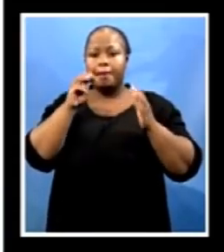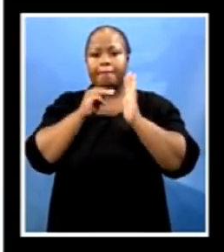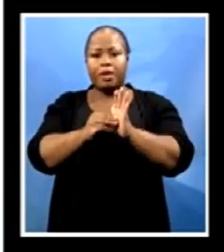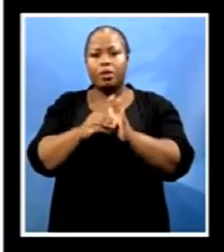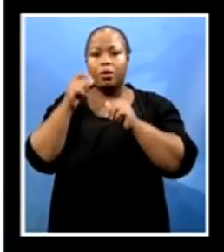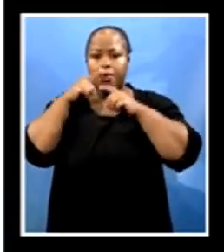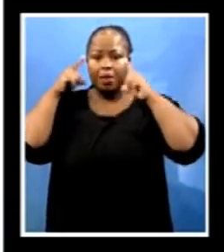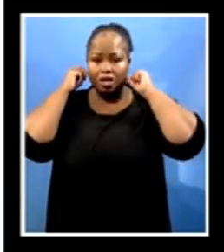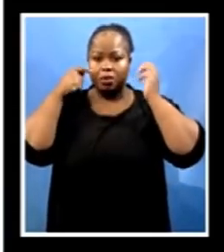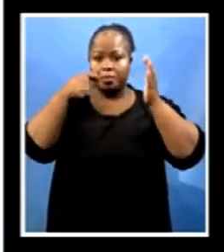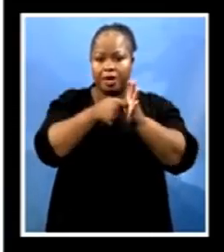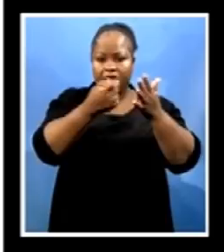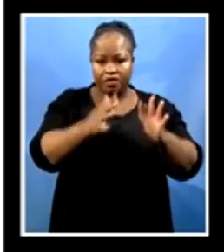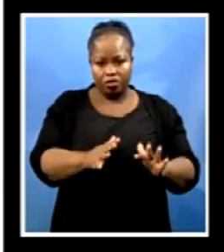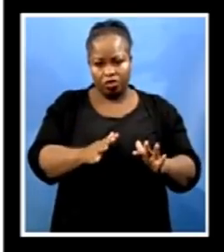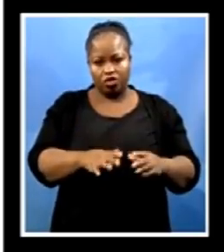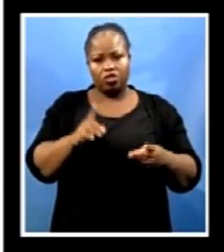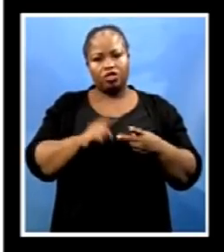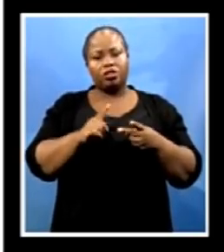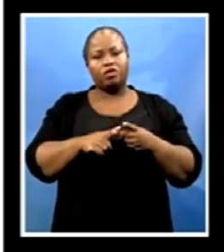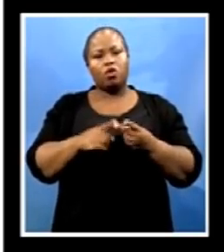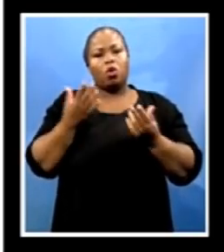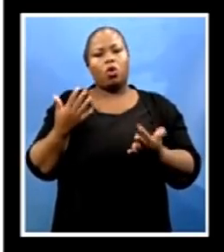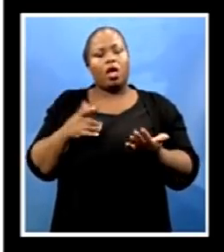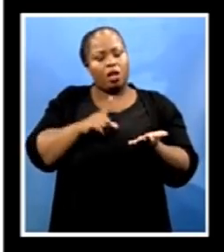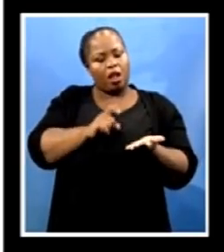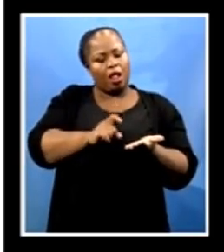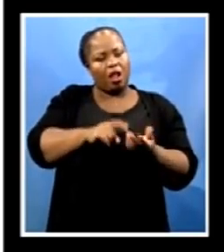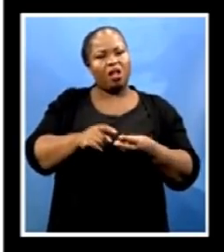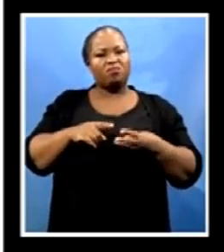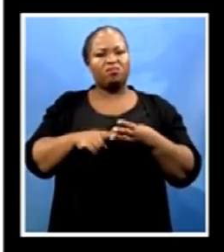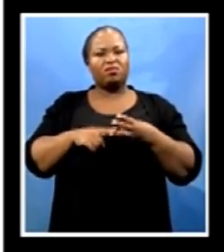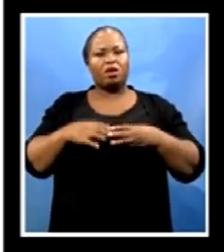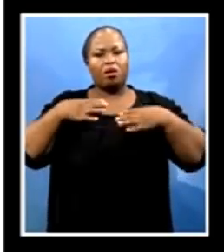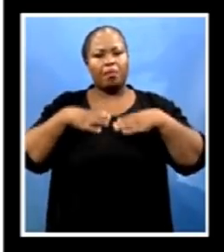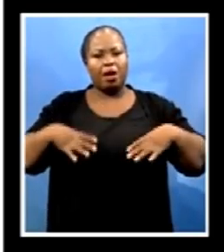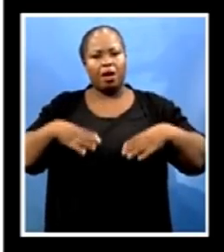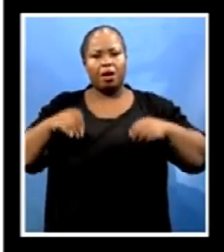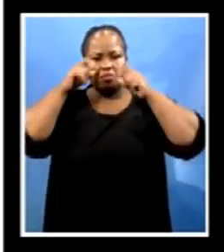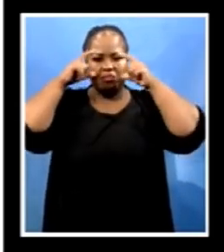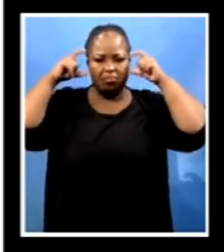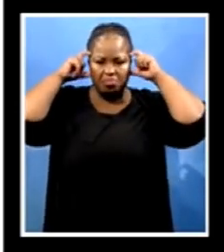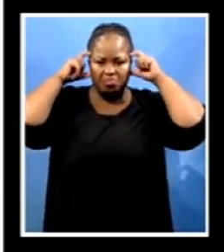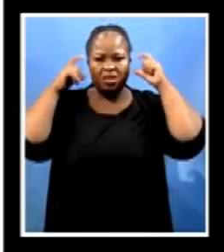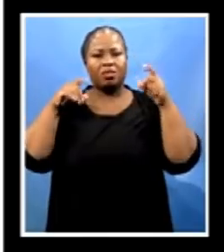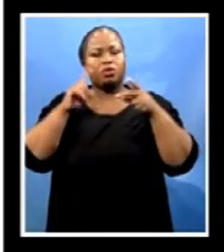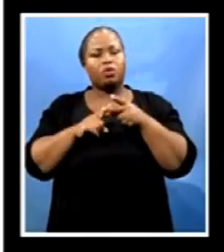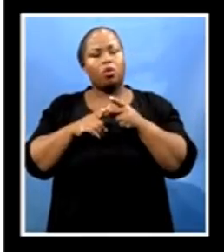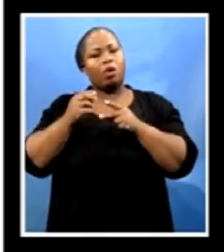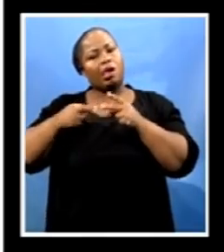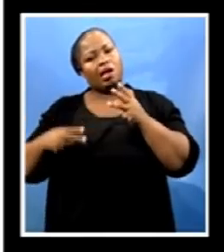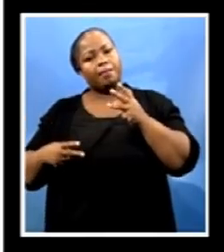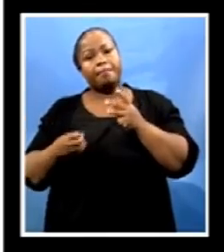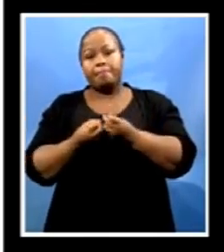hand sanitizers, gowns, goggles, gloves, etc. as well. Some of these are already in the country. The rest will be